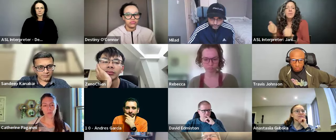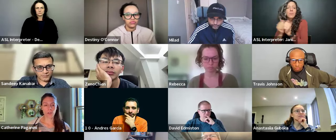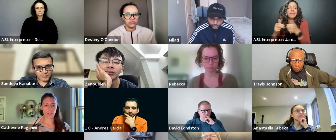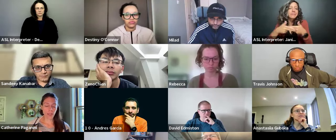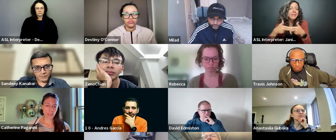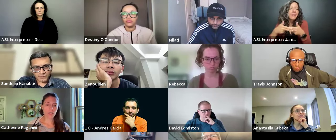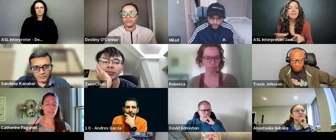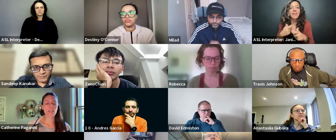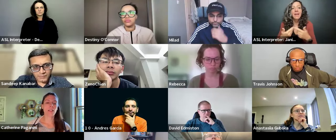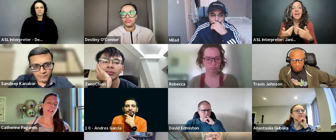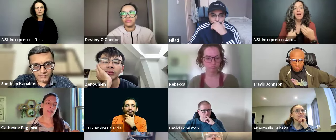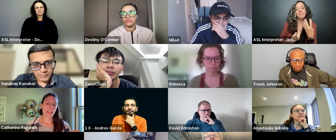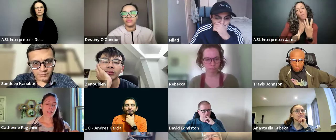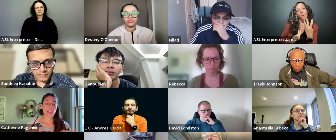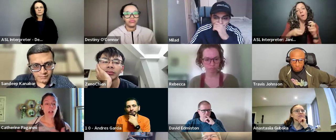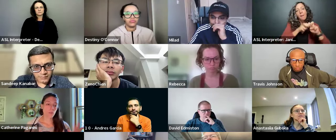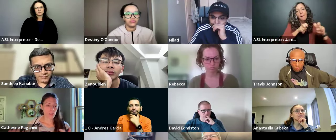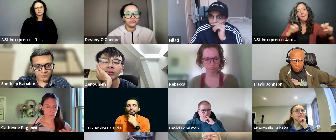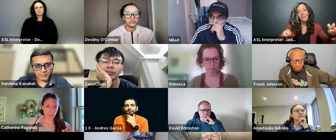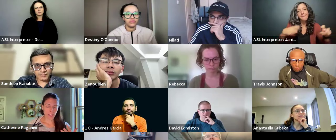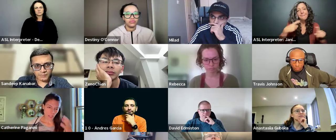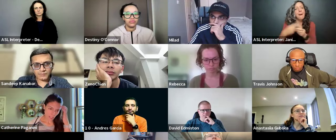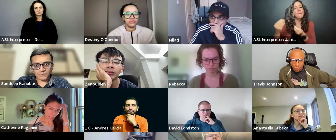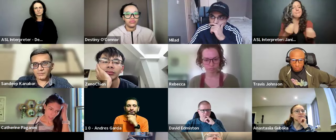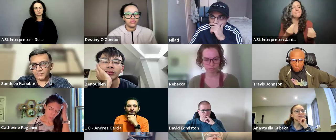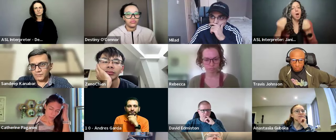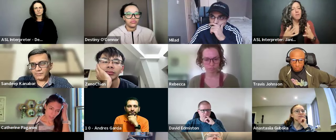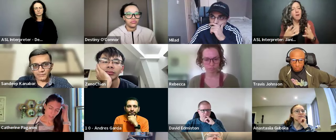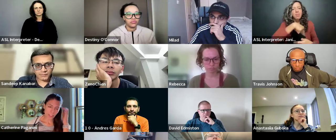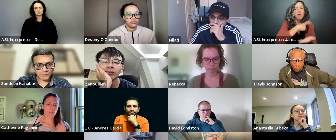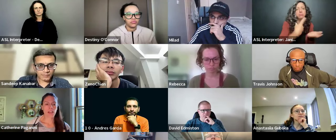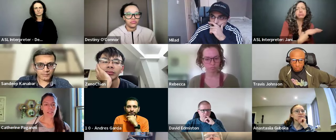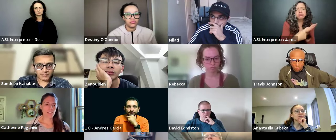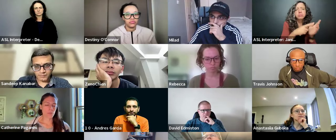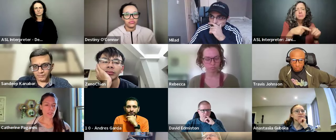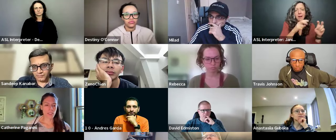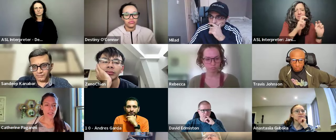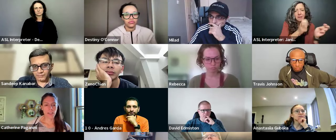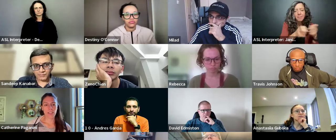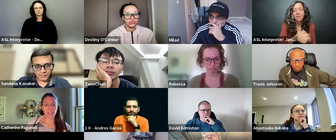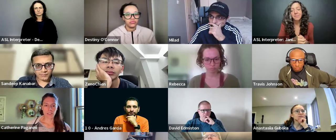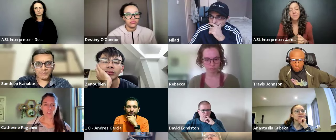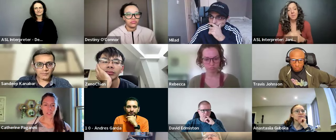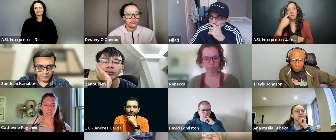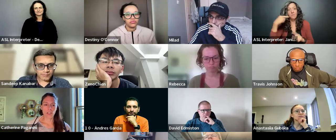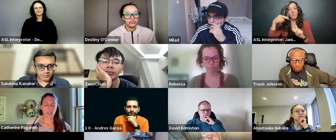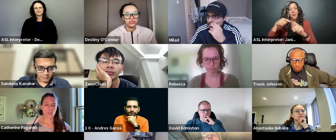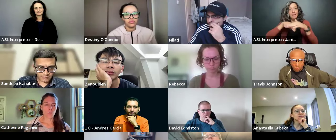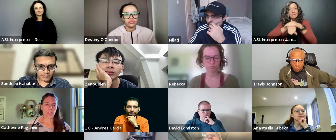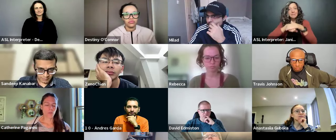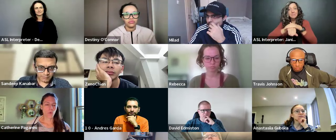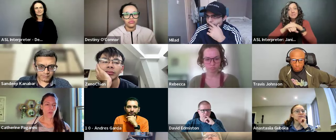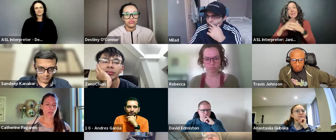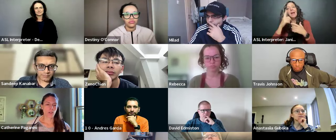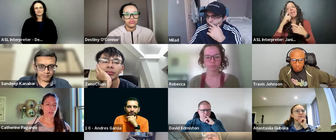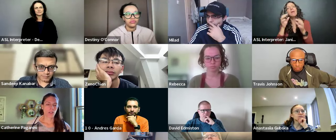the other four are panelists, and then they talk about something. And then specifically for accessibility, I think it's interesting to